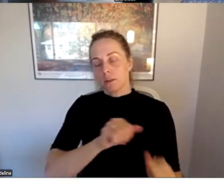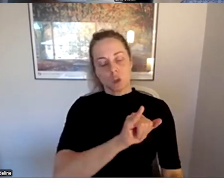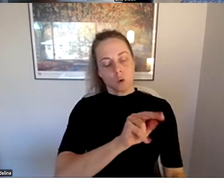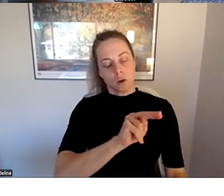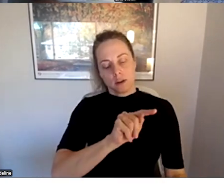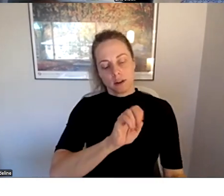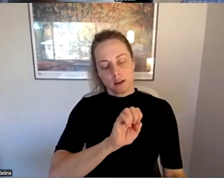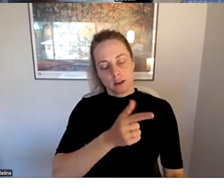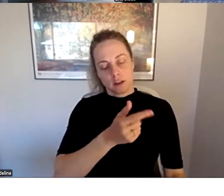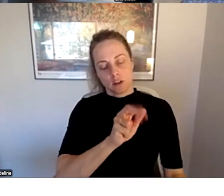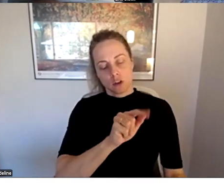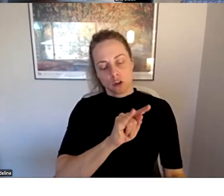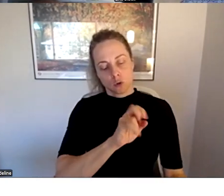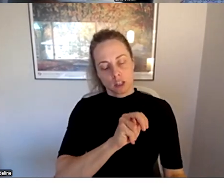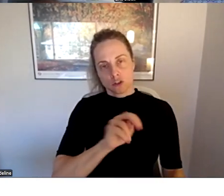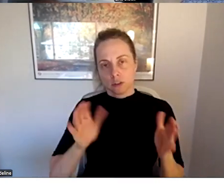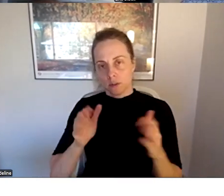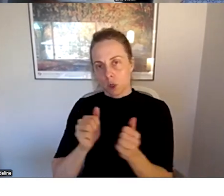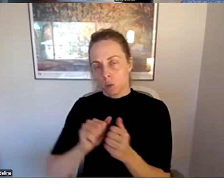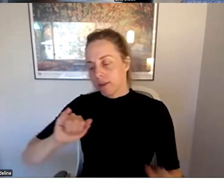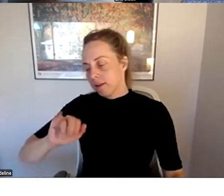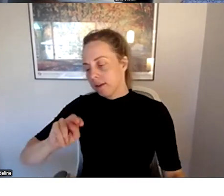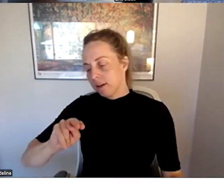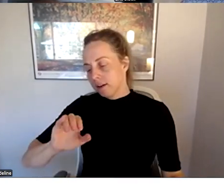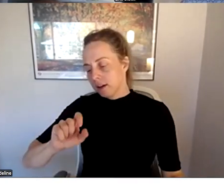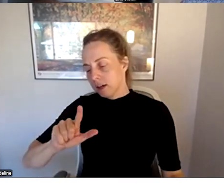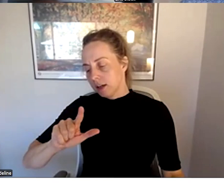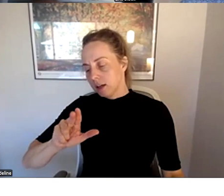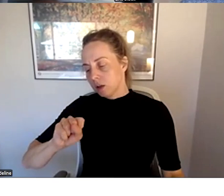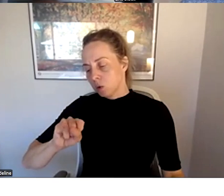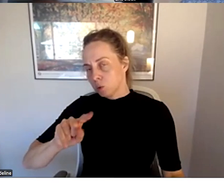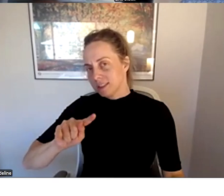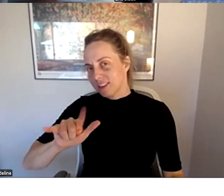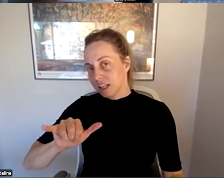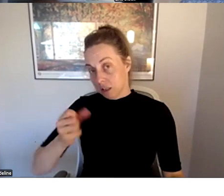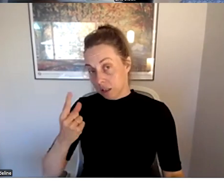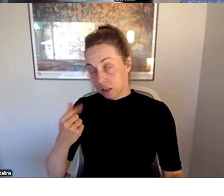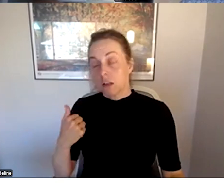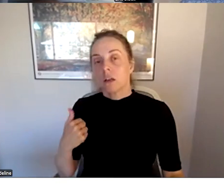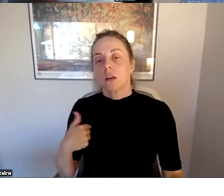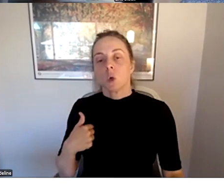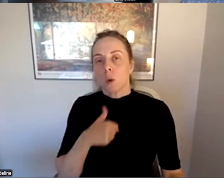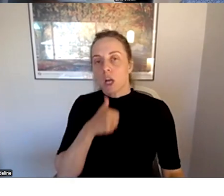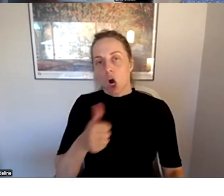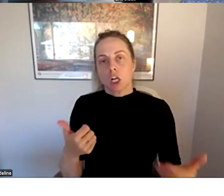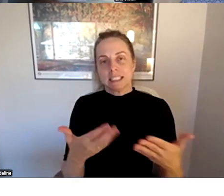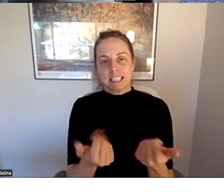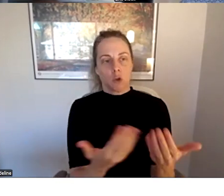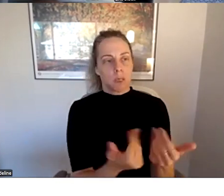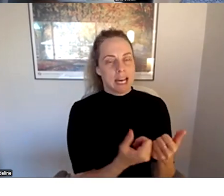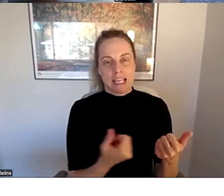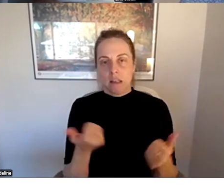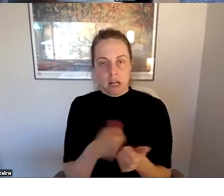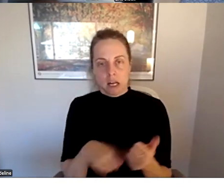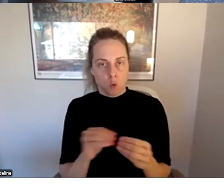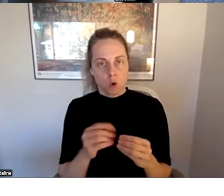a society, we've come a long way in disability history where we aren't segregated anymore. We are integrated. People with disabilities are integrated